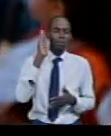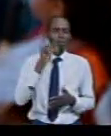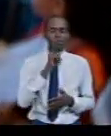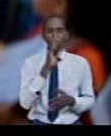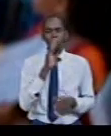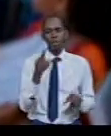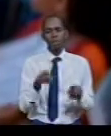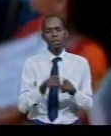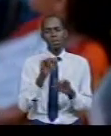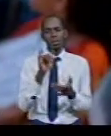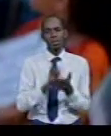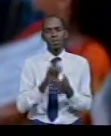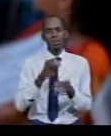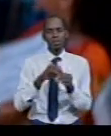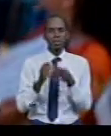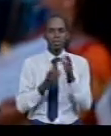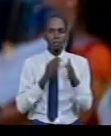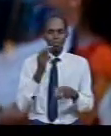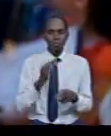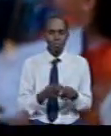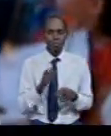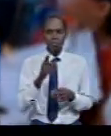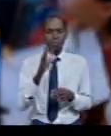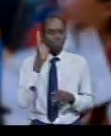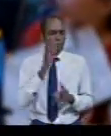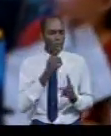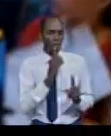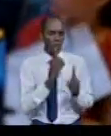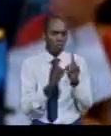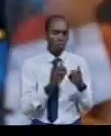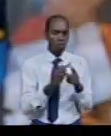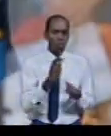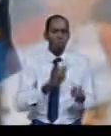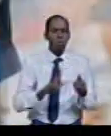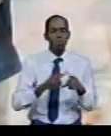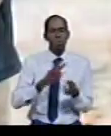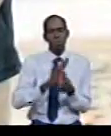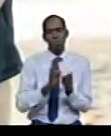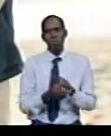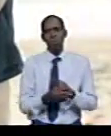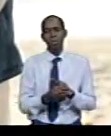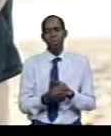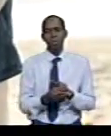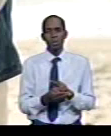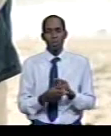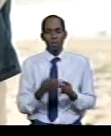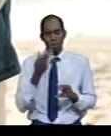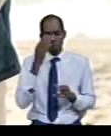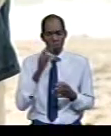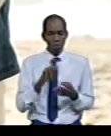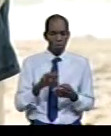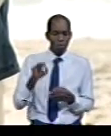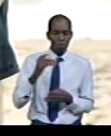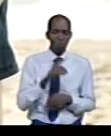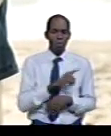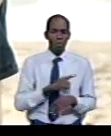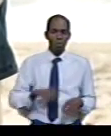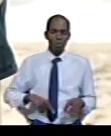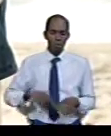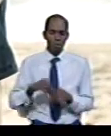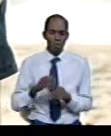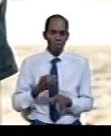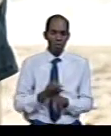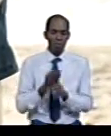that. You tell people to repent. In the spirit of the Lord, in faithfulness to the word of